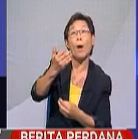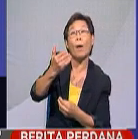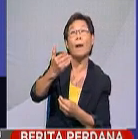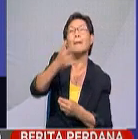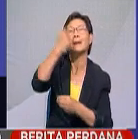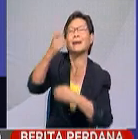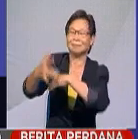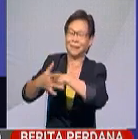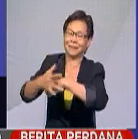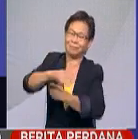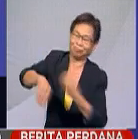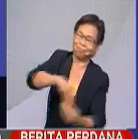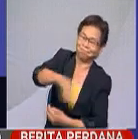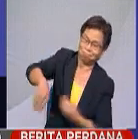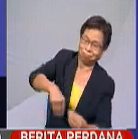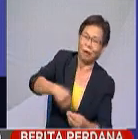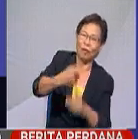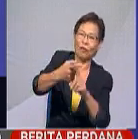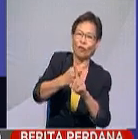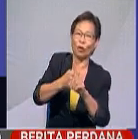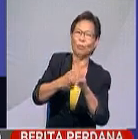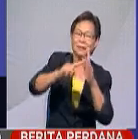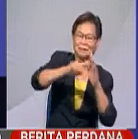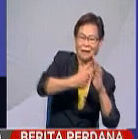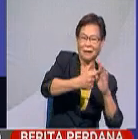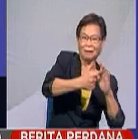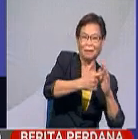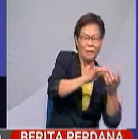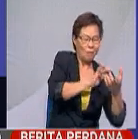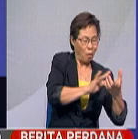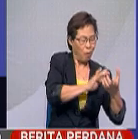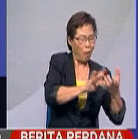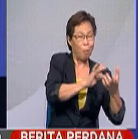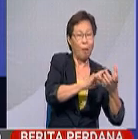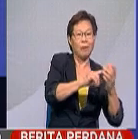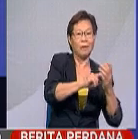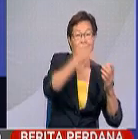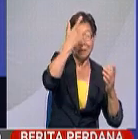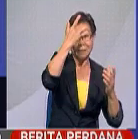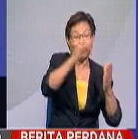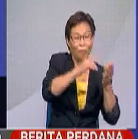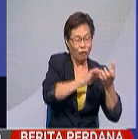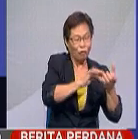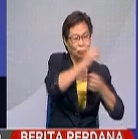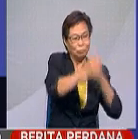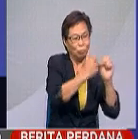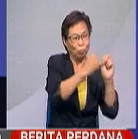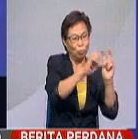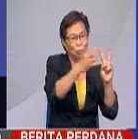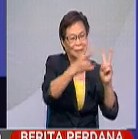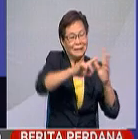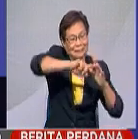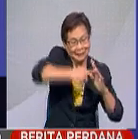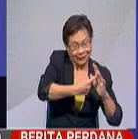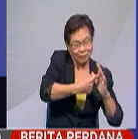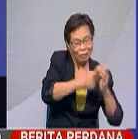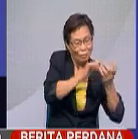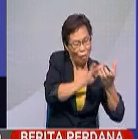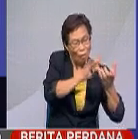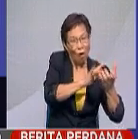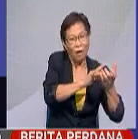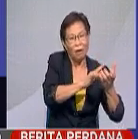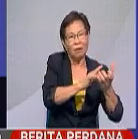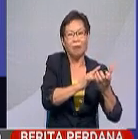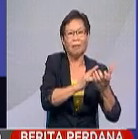technology. From the rise of smartphones in 2007 that changed the way